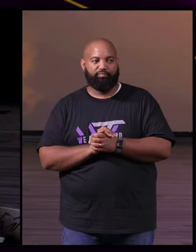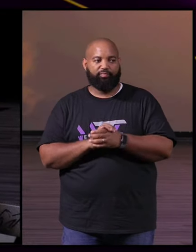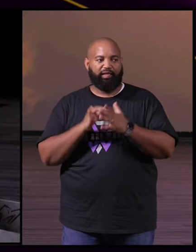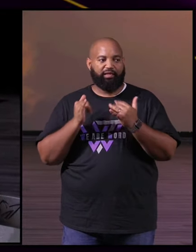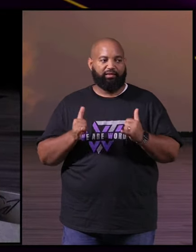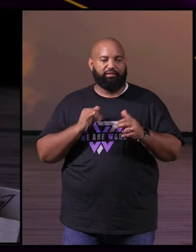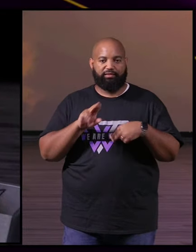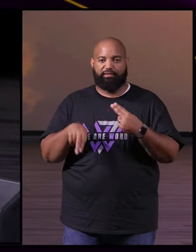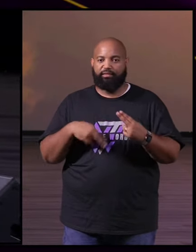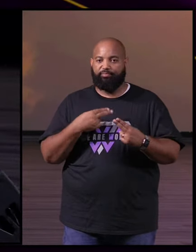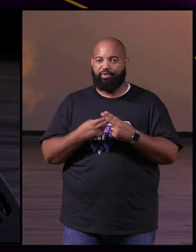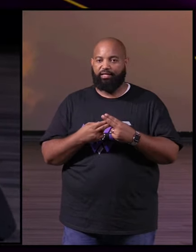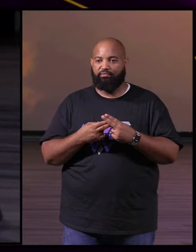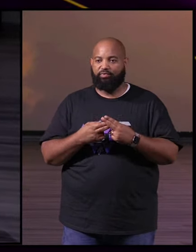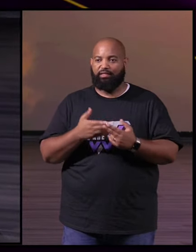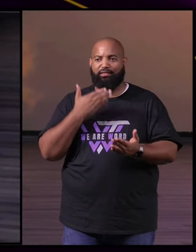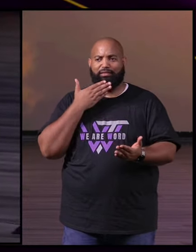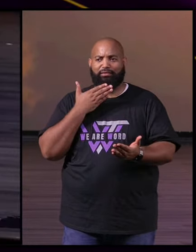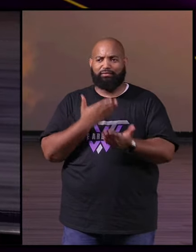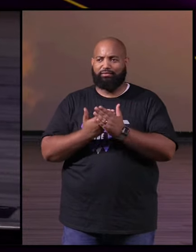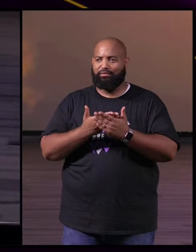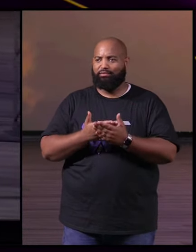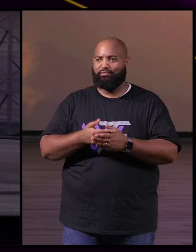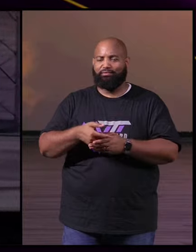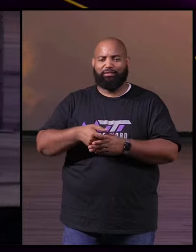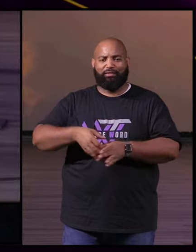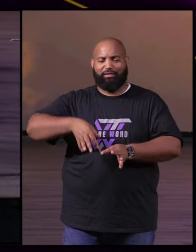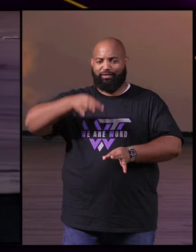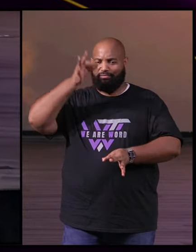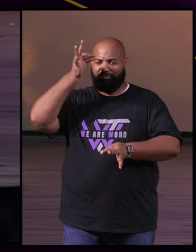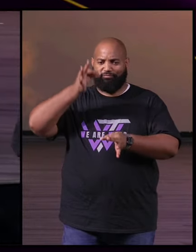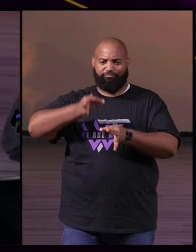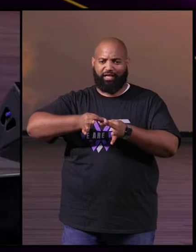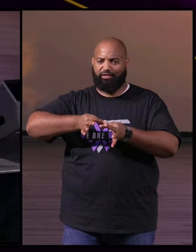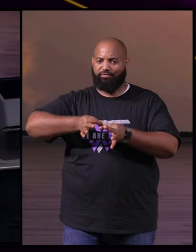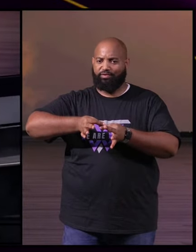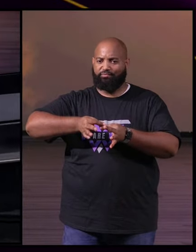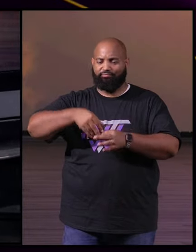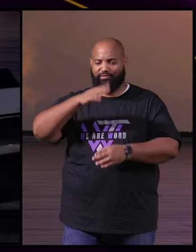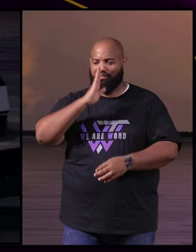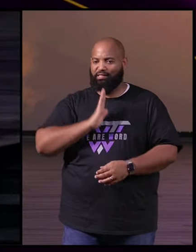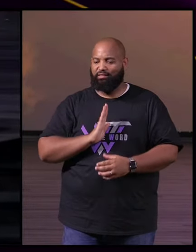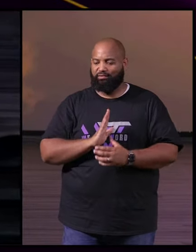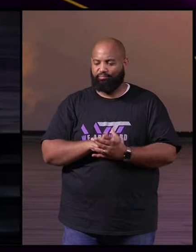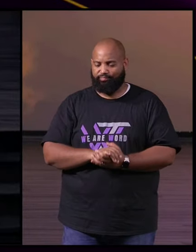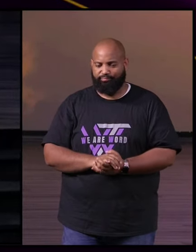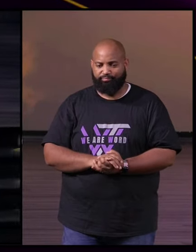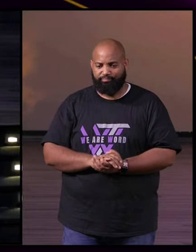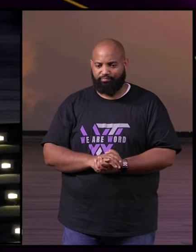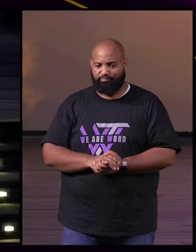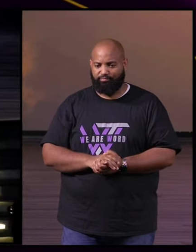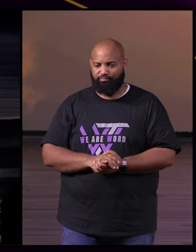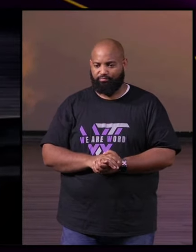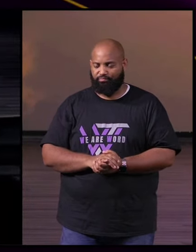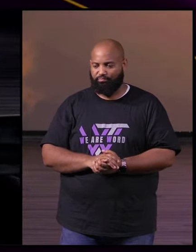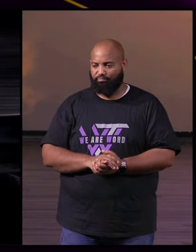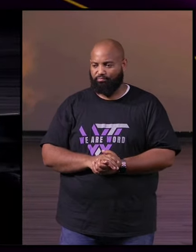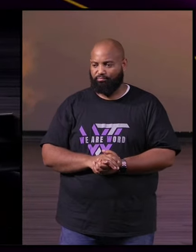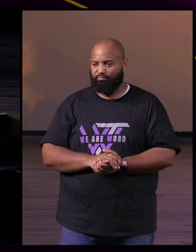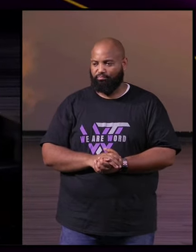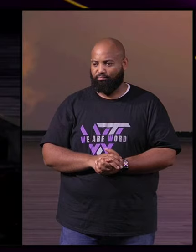This is about the goodness and faithfulness of God.